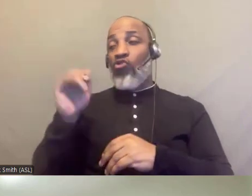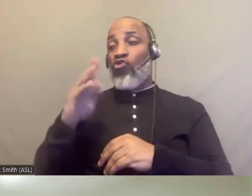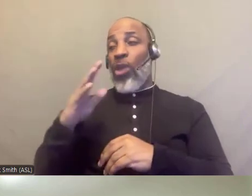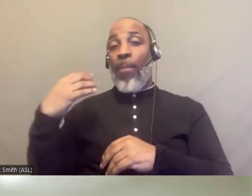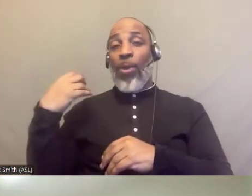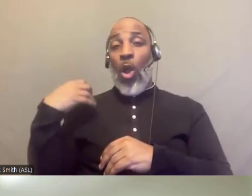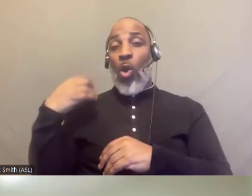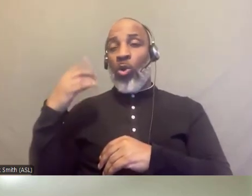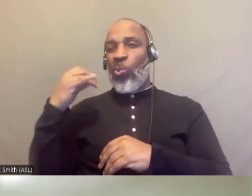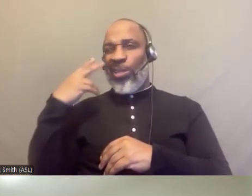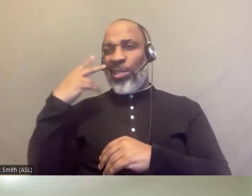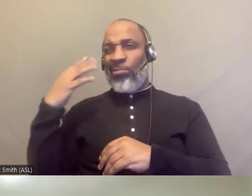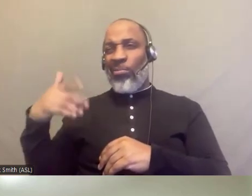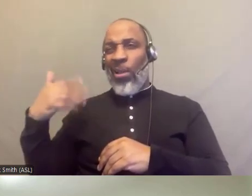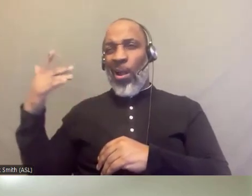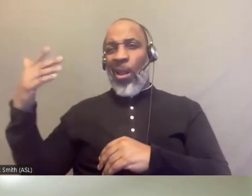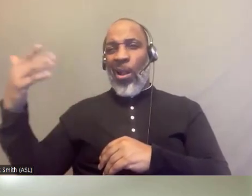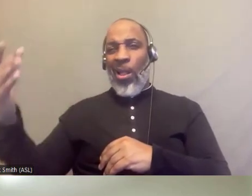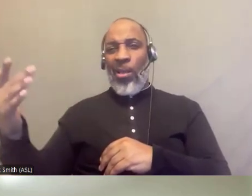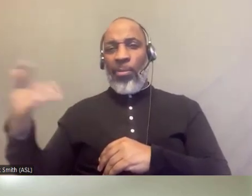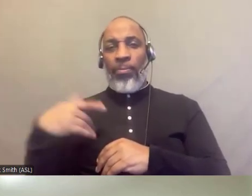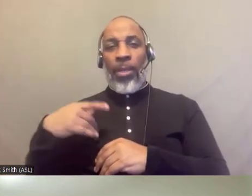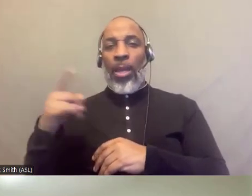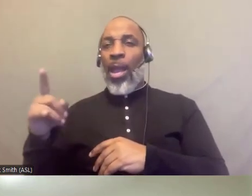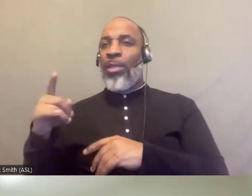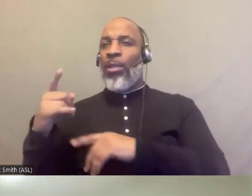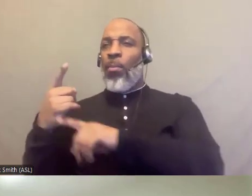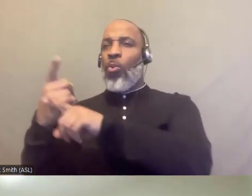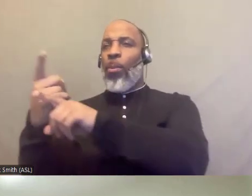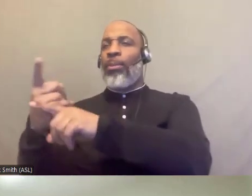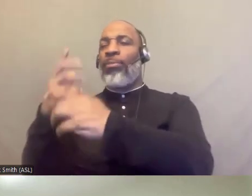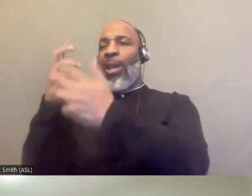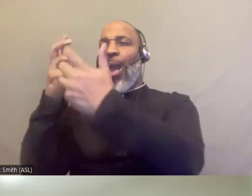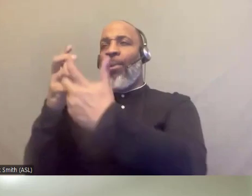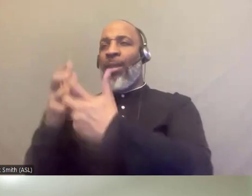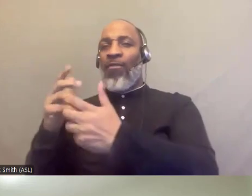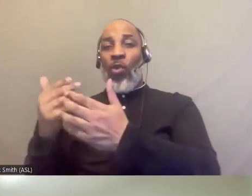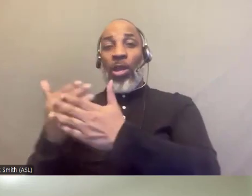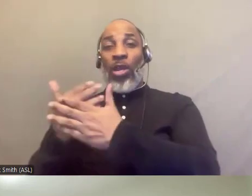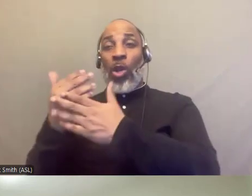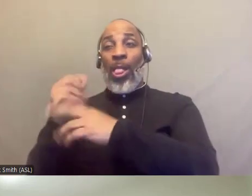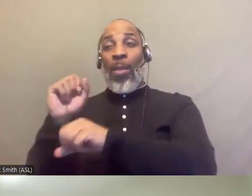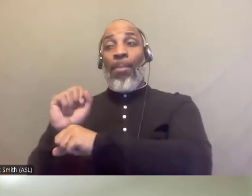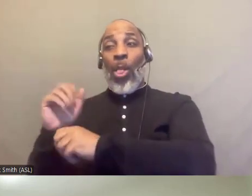something that we see from time to time as a reasonable accommodation for a new employee, more often for a new